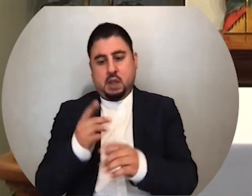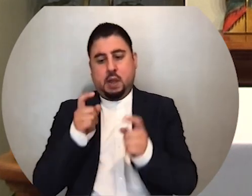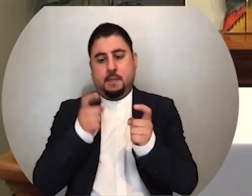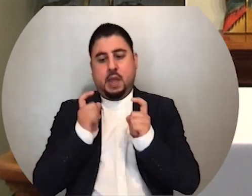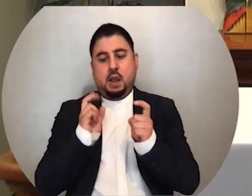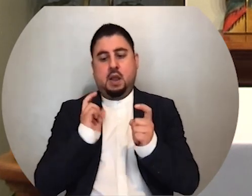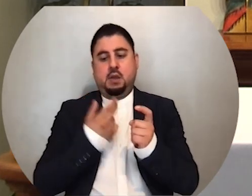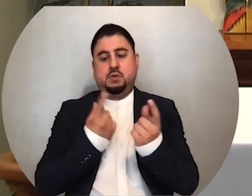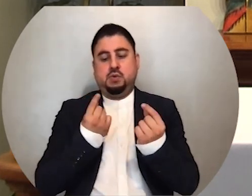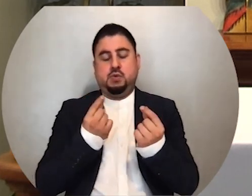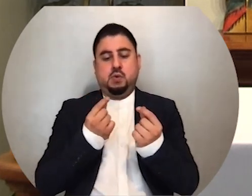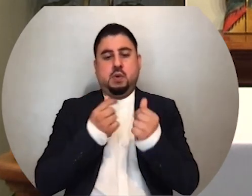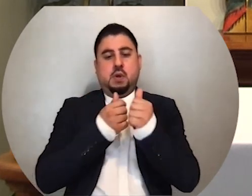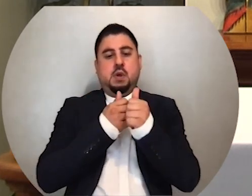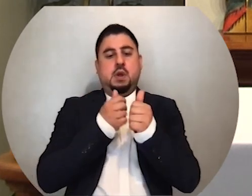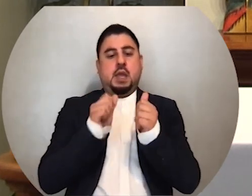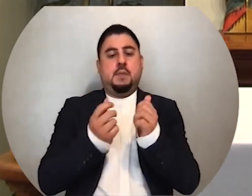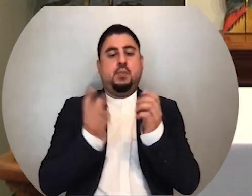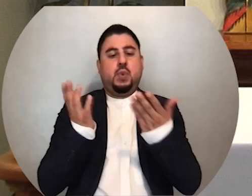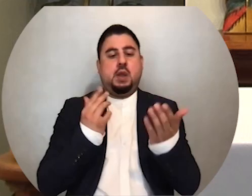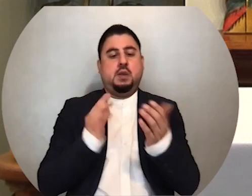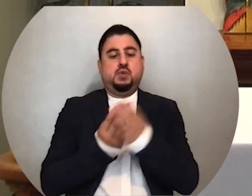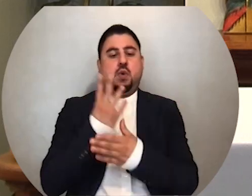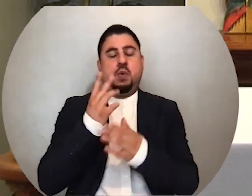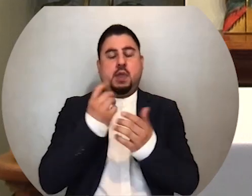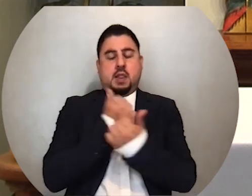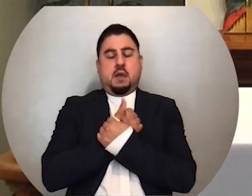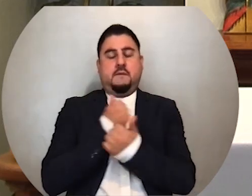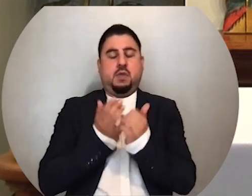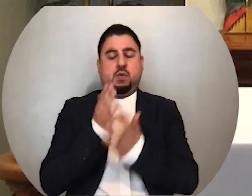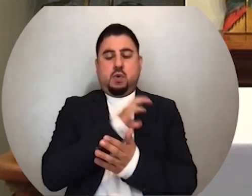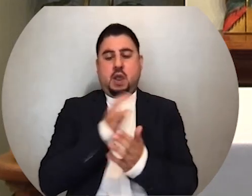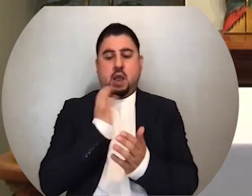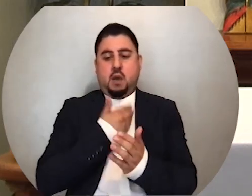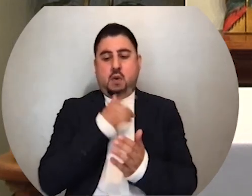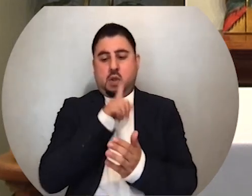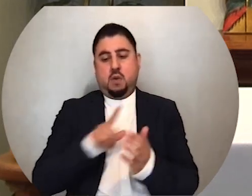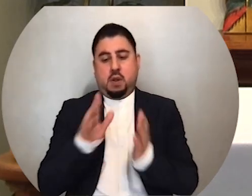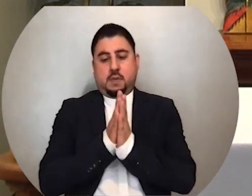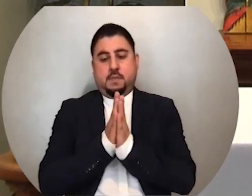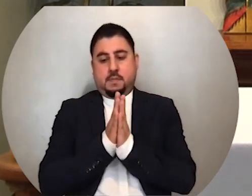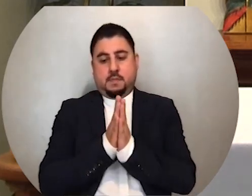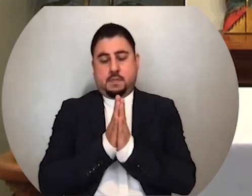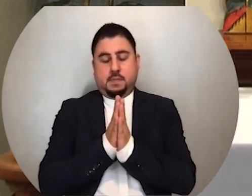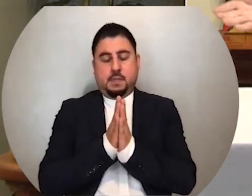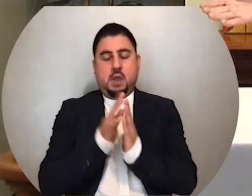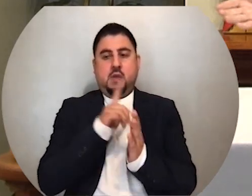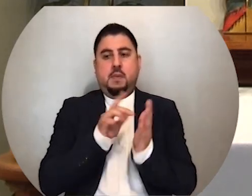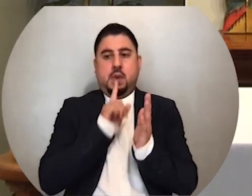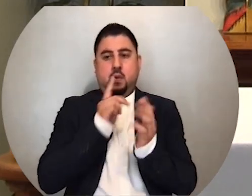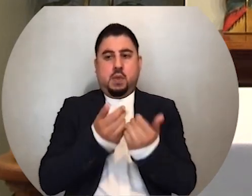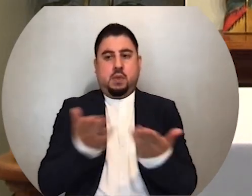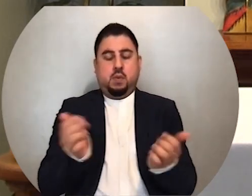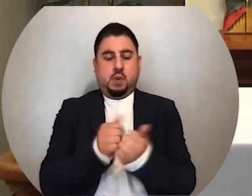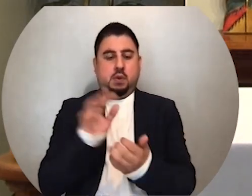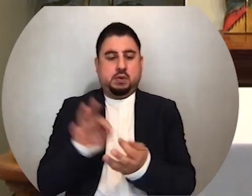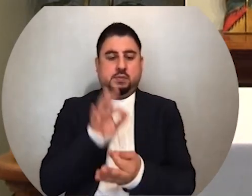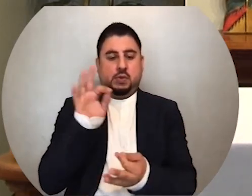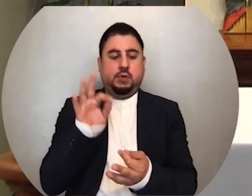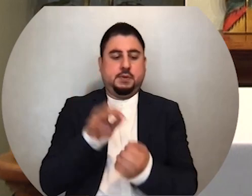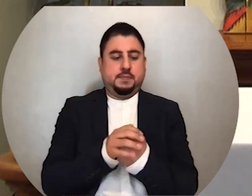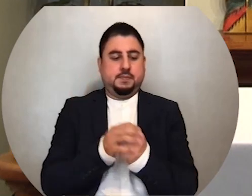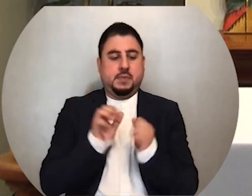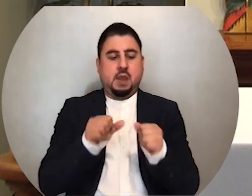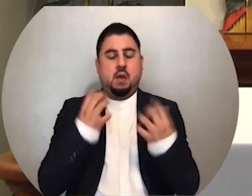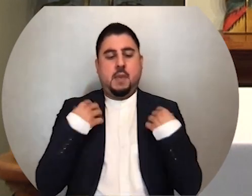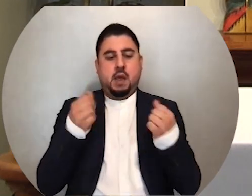him may bring us growth in charity through Christ our Lord. Amen. And the Lord be with you. And with your